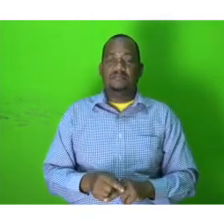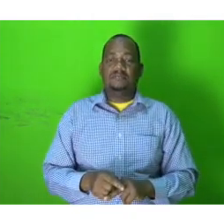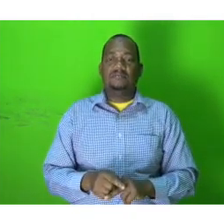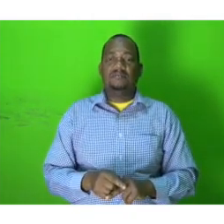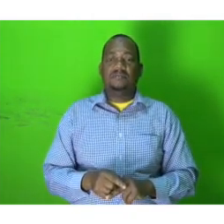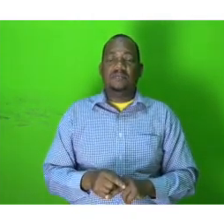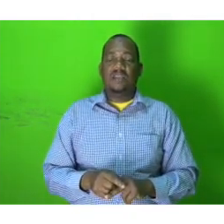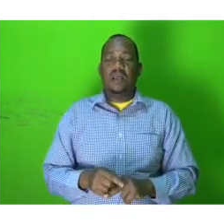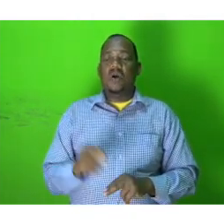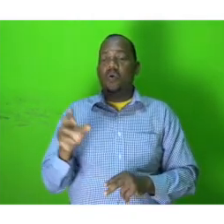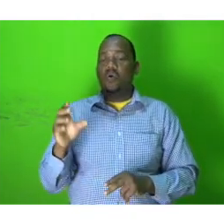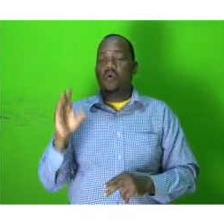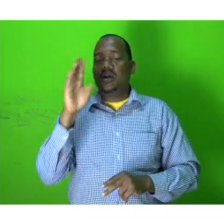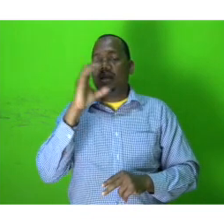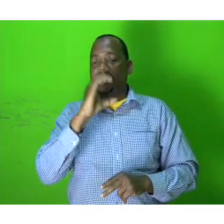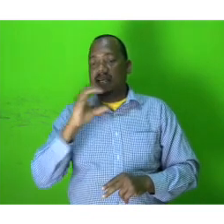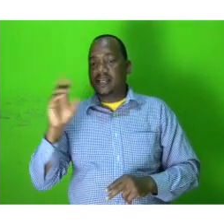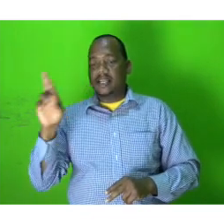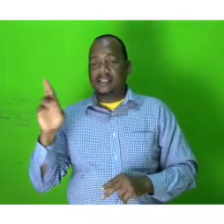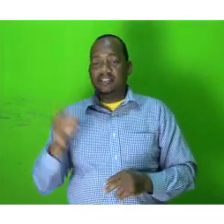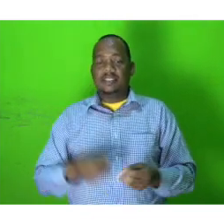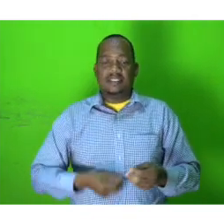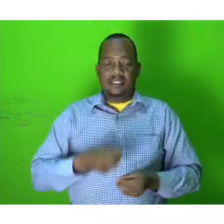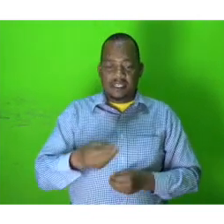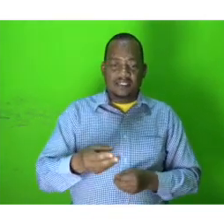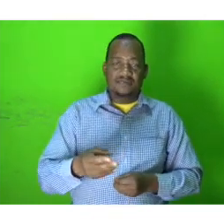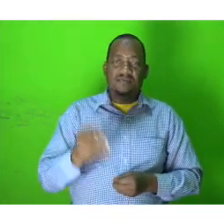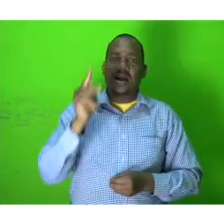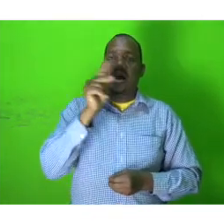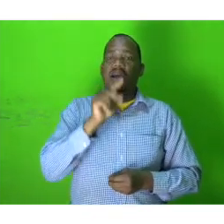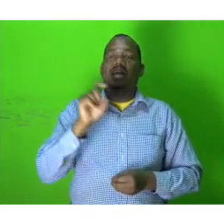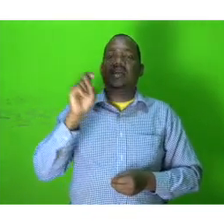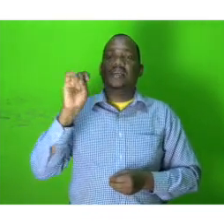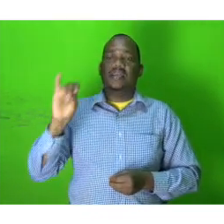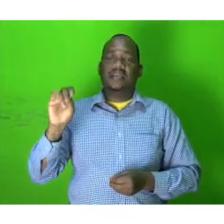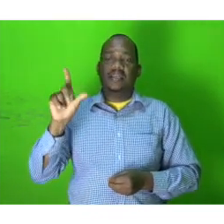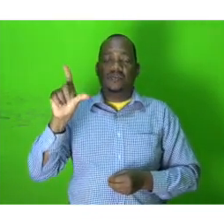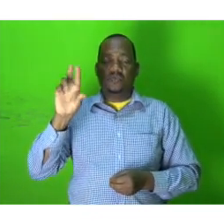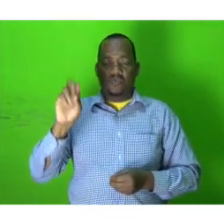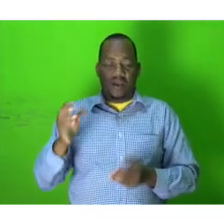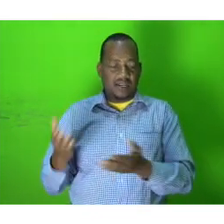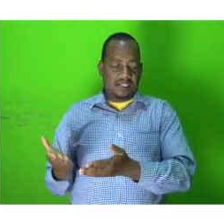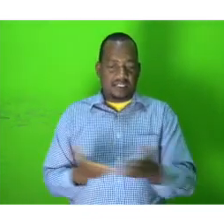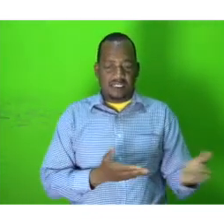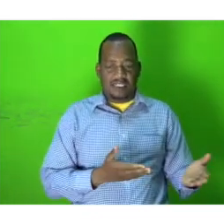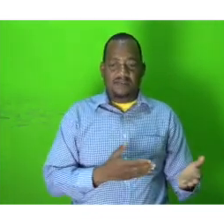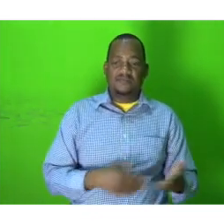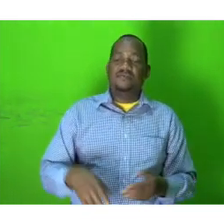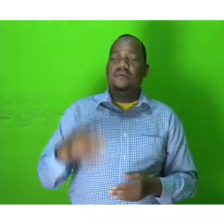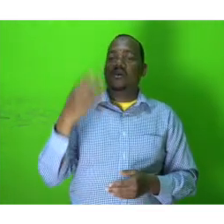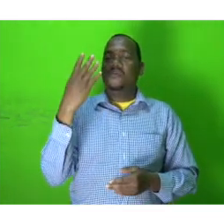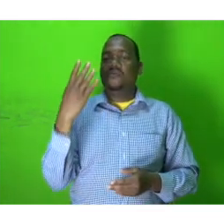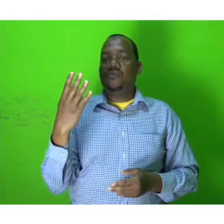deposit or credit transfer. Kiula receive